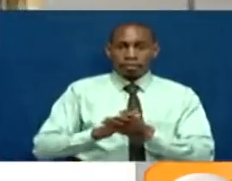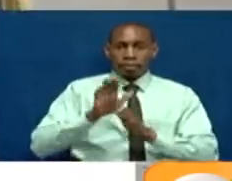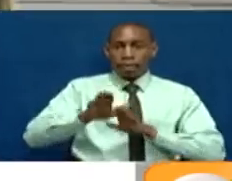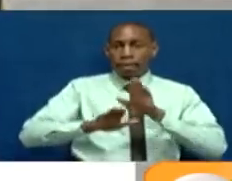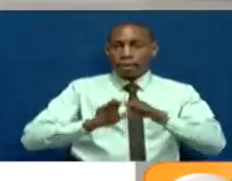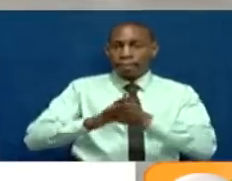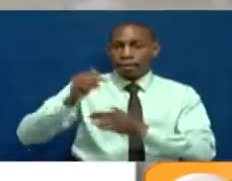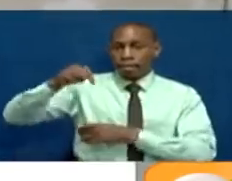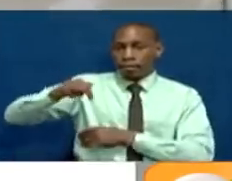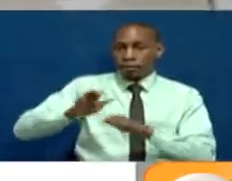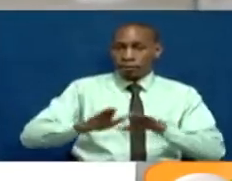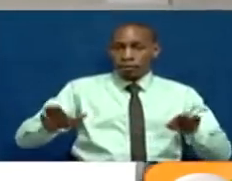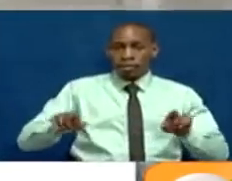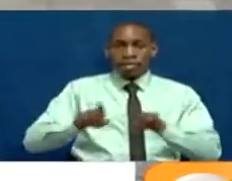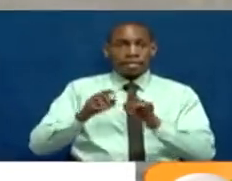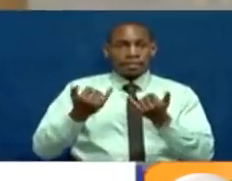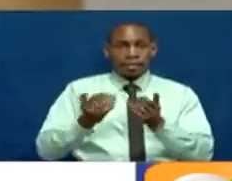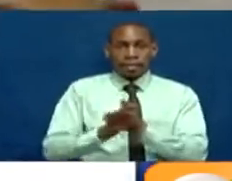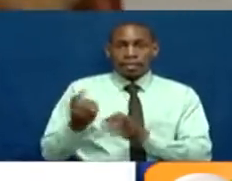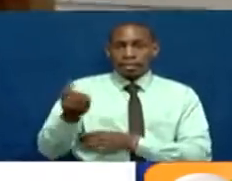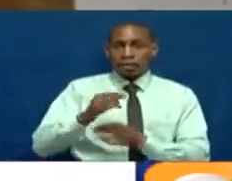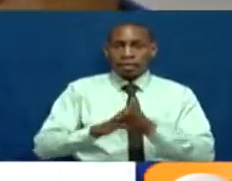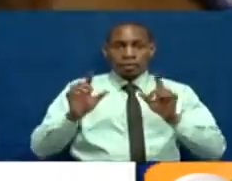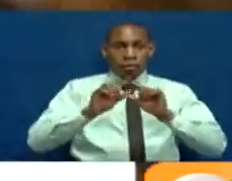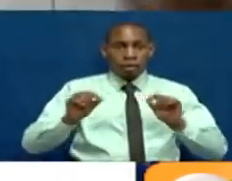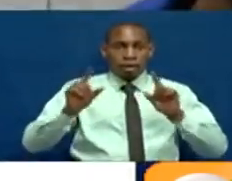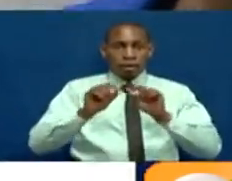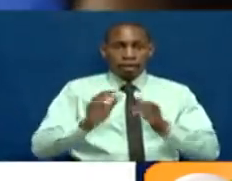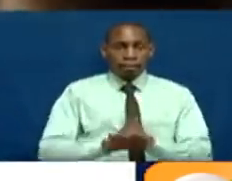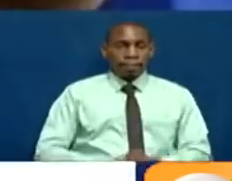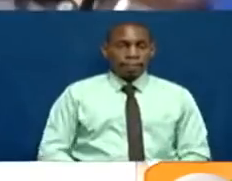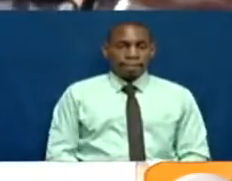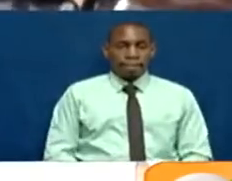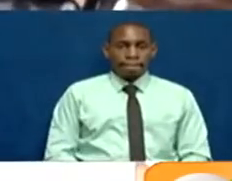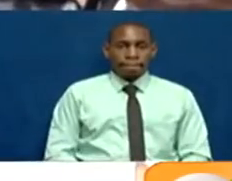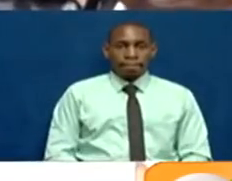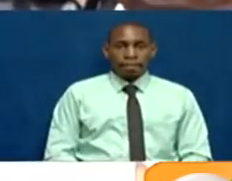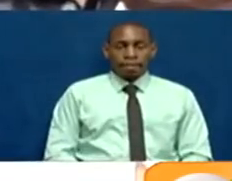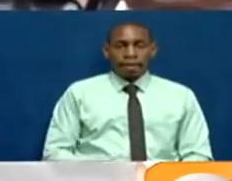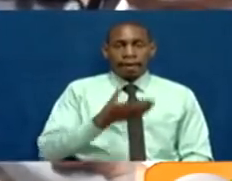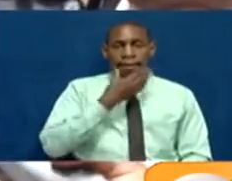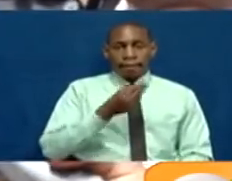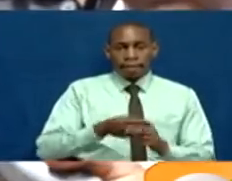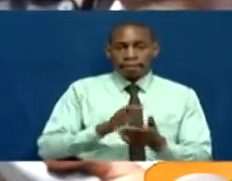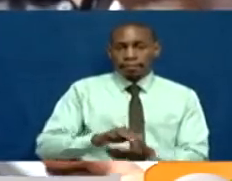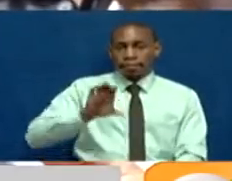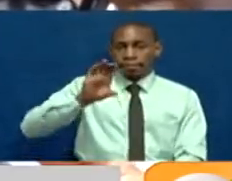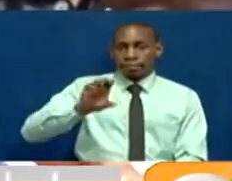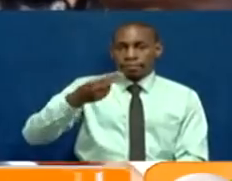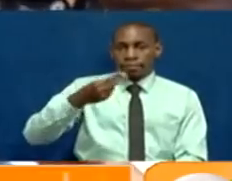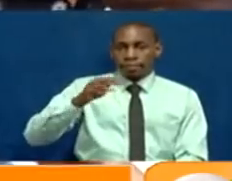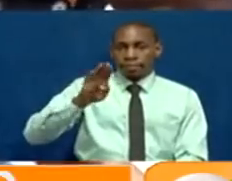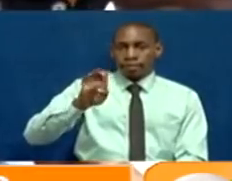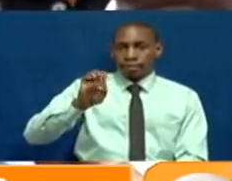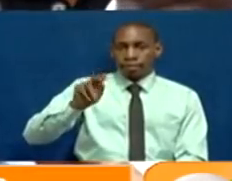ground floor. It appeared the only avenue still open at the moment. Mzee Wanyonyi Chebukati, the man